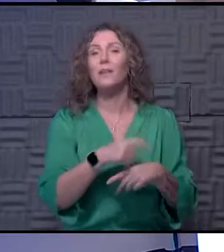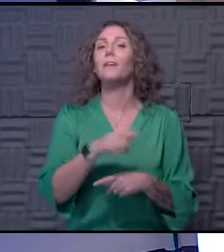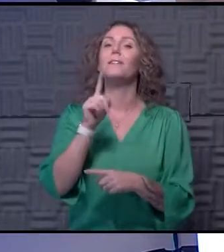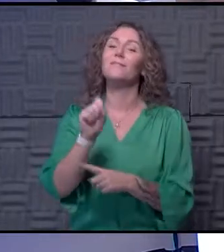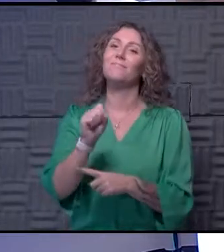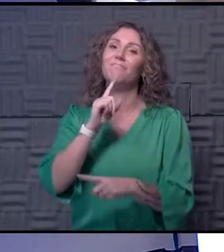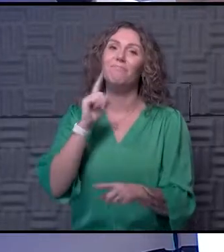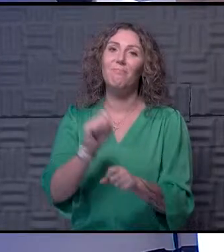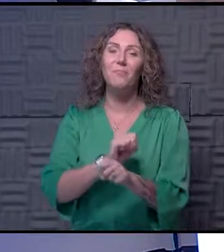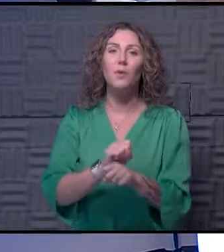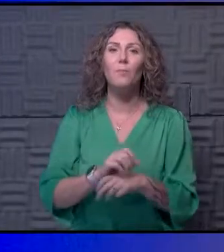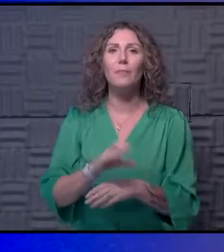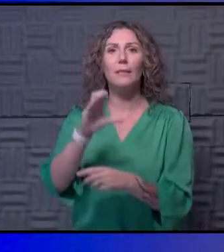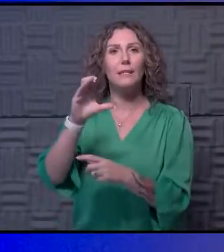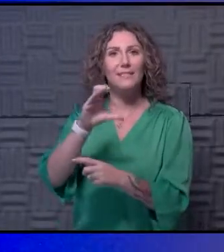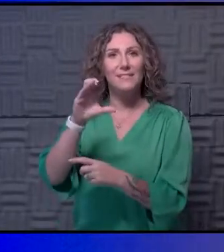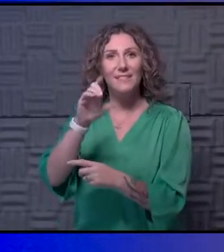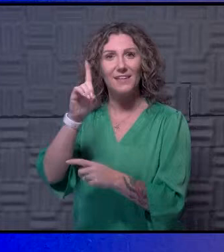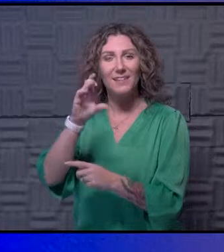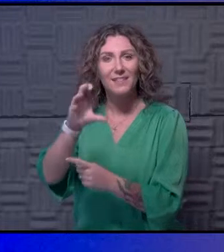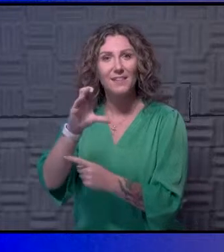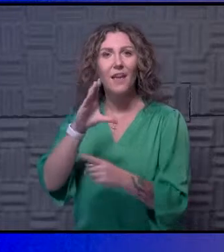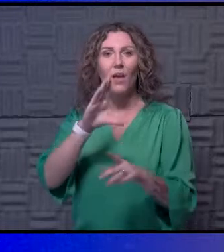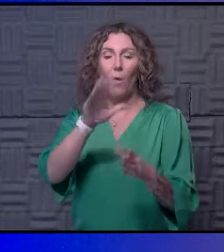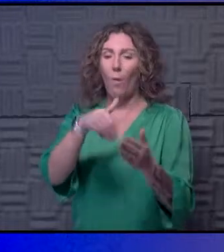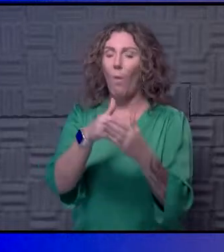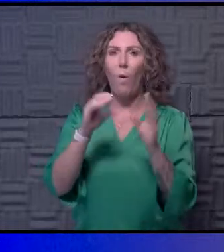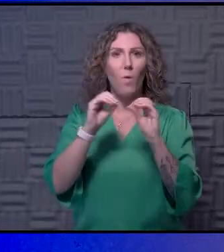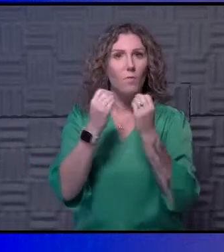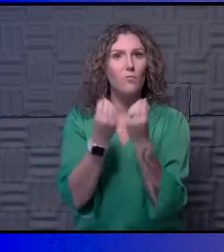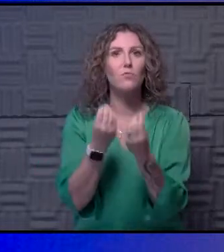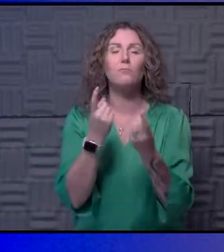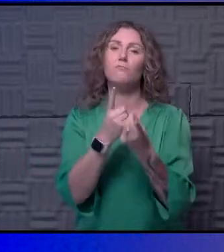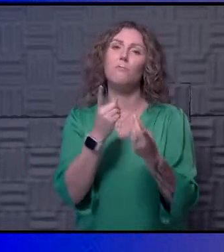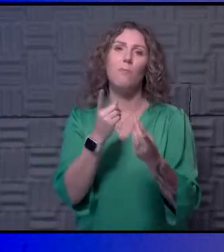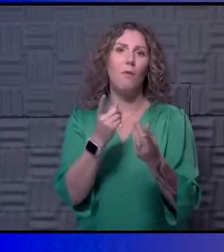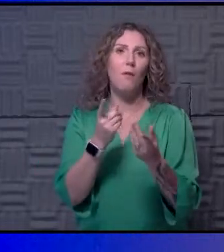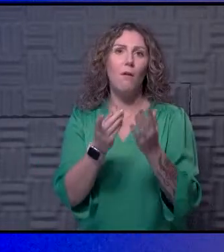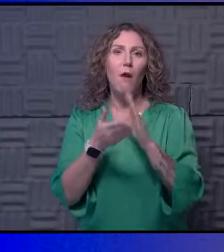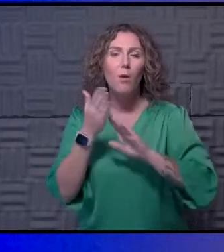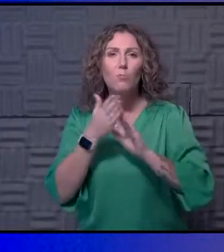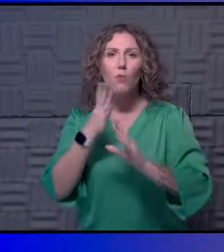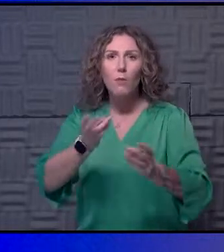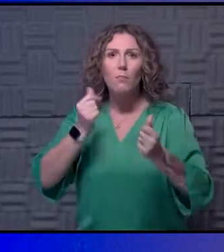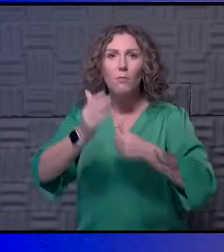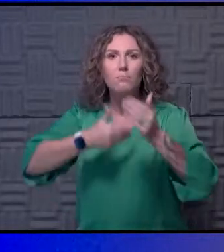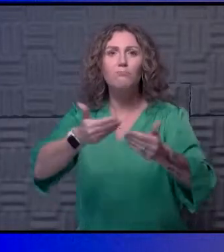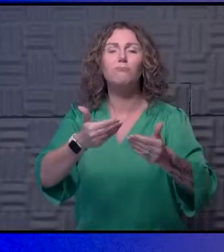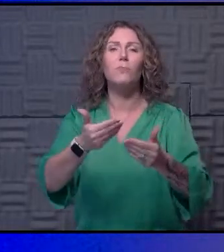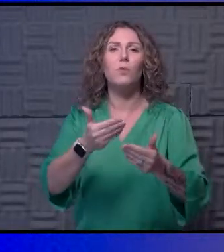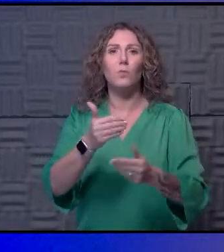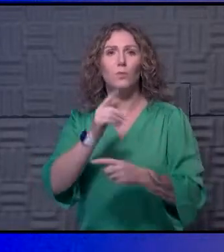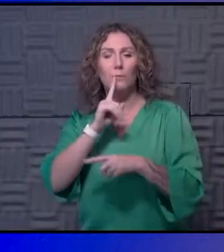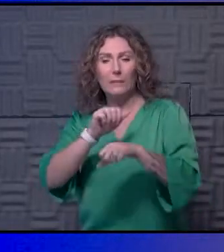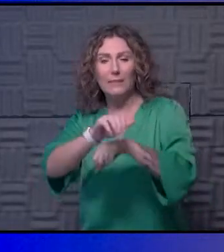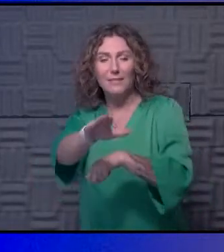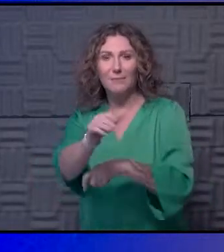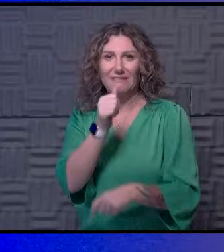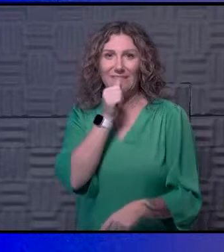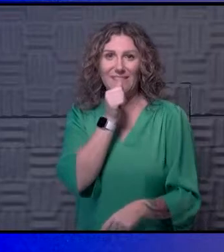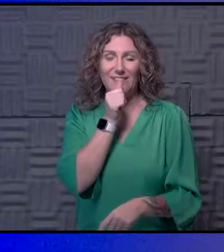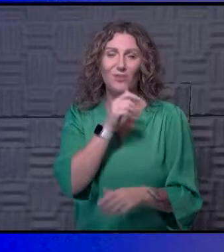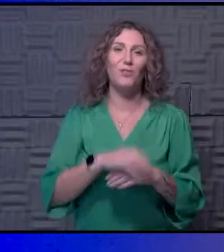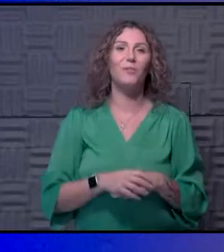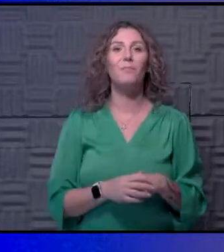the CDC and all of those organizations, Operation Warp Speed, have really kept delivery secret.